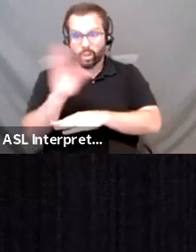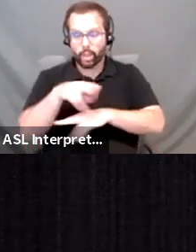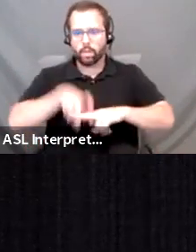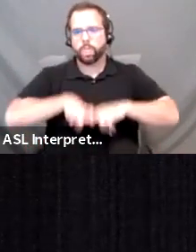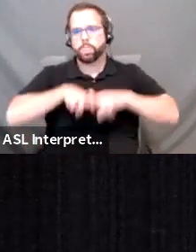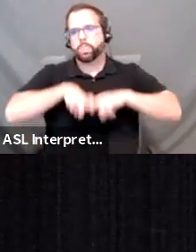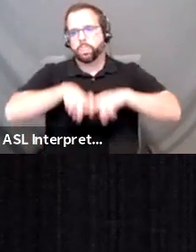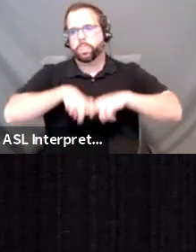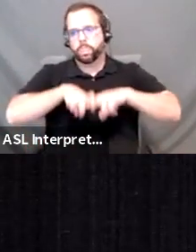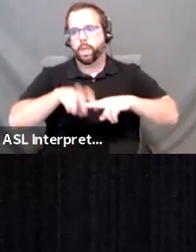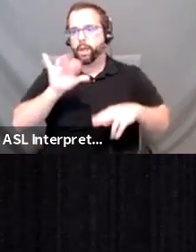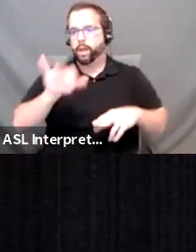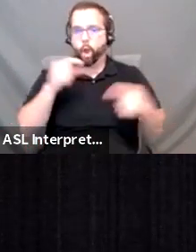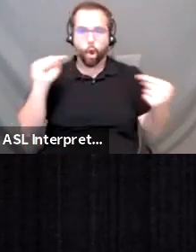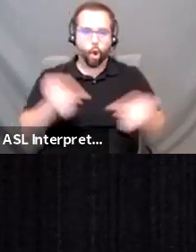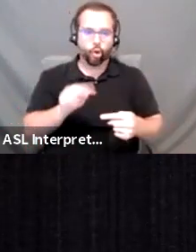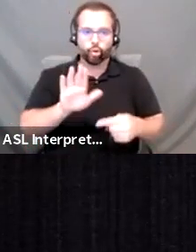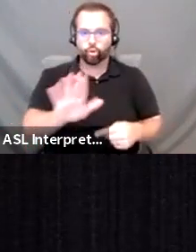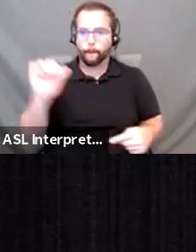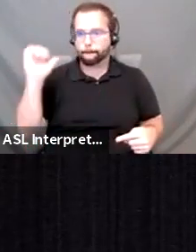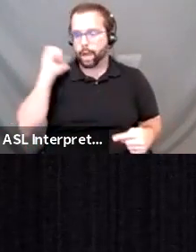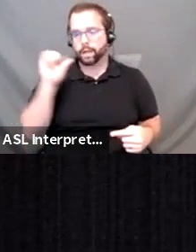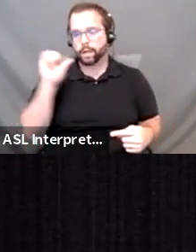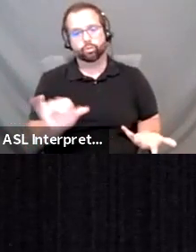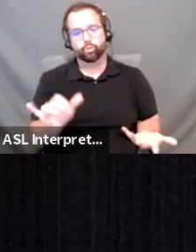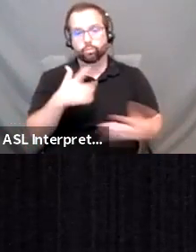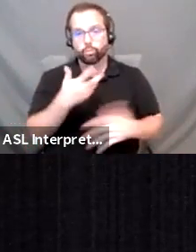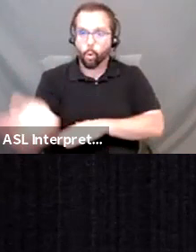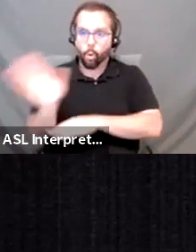encountered. I'm wondering who else on this call can relate to that.